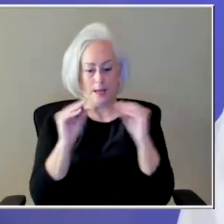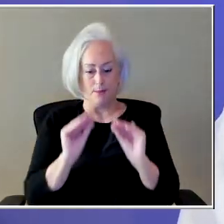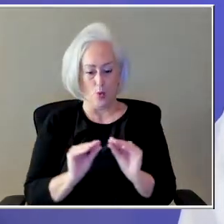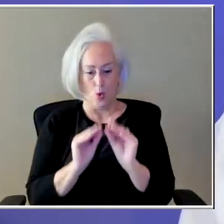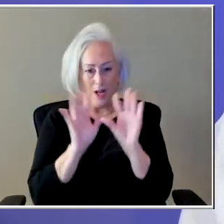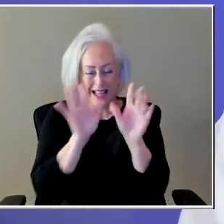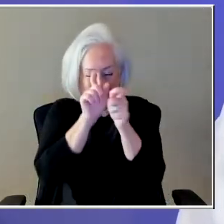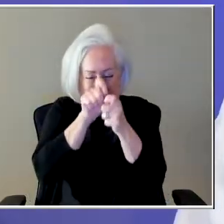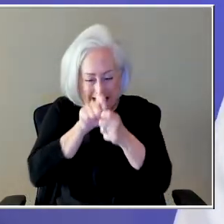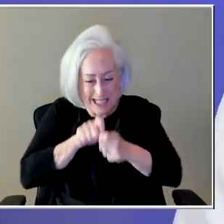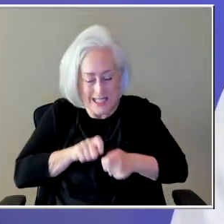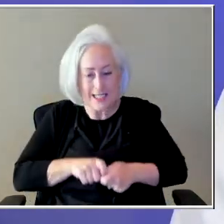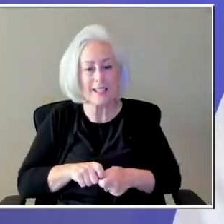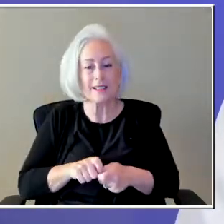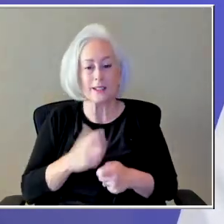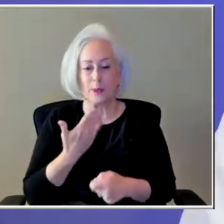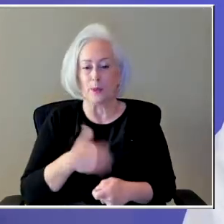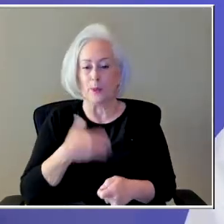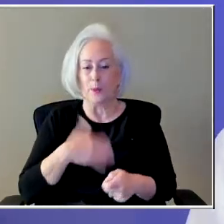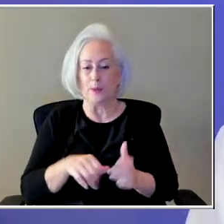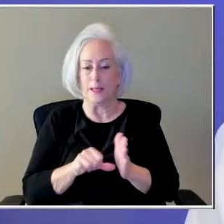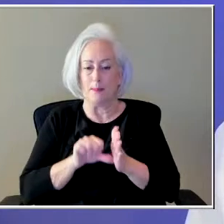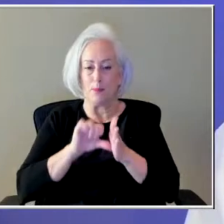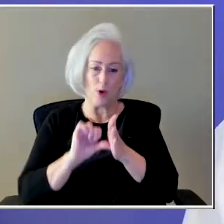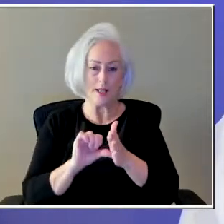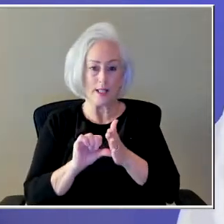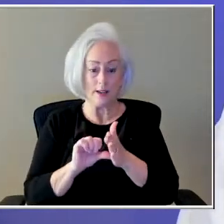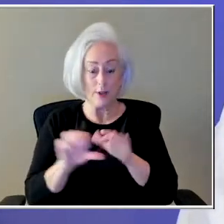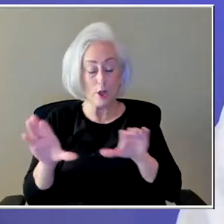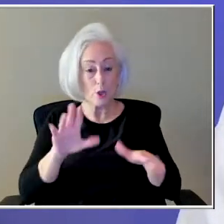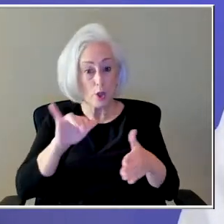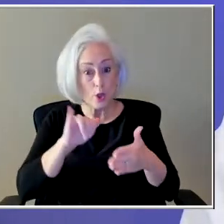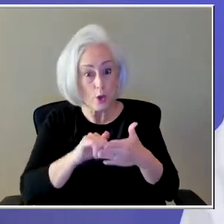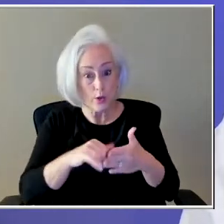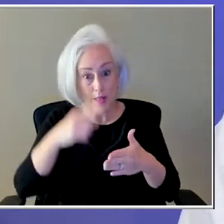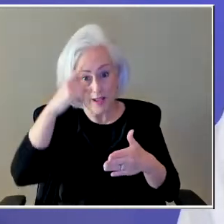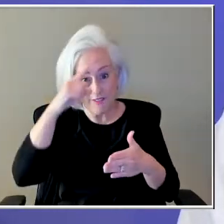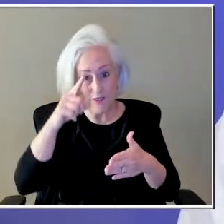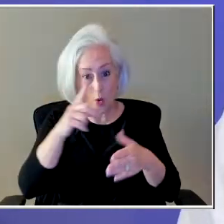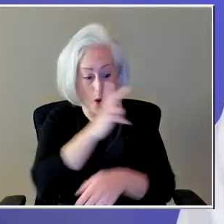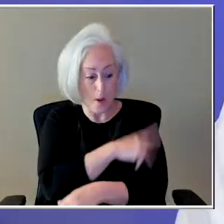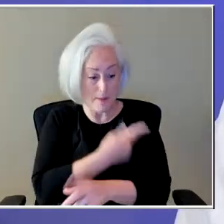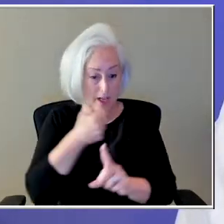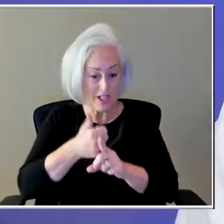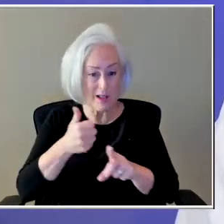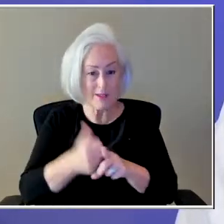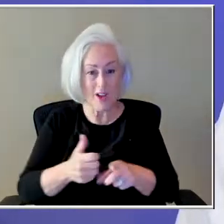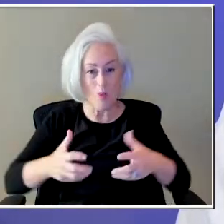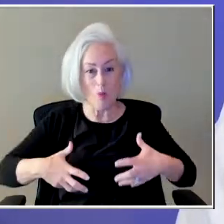impressive. And to be able to do that on patients who are obese, who have high-risk disease, is a really